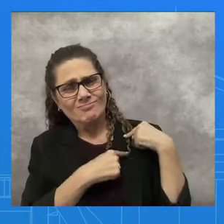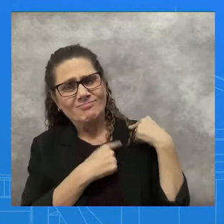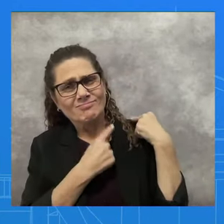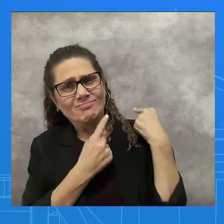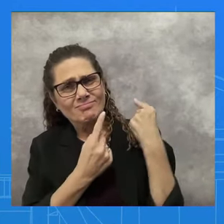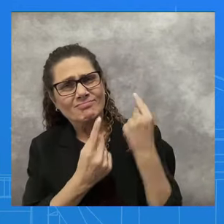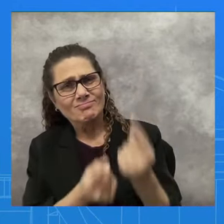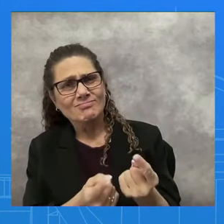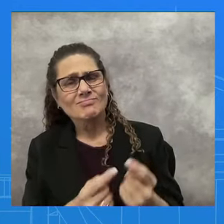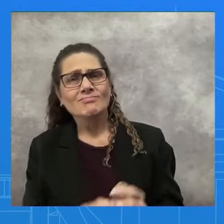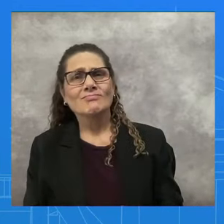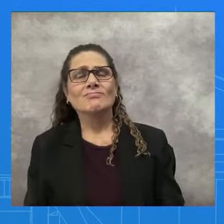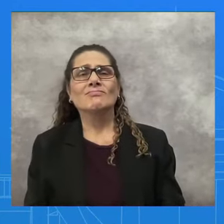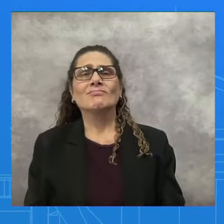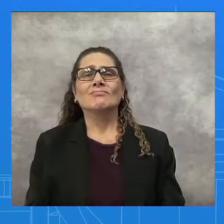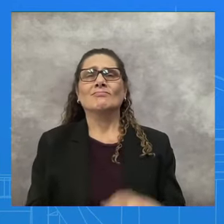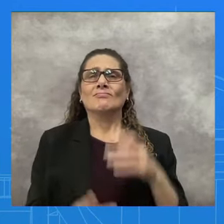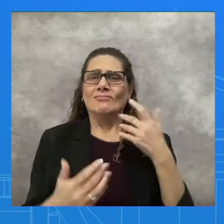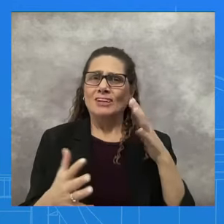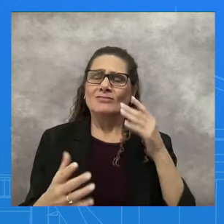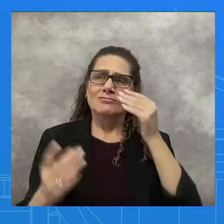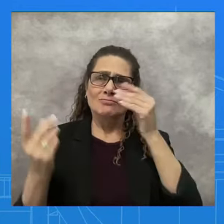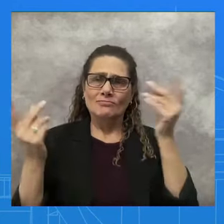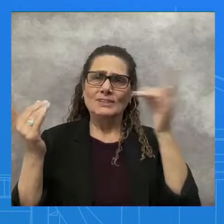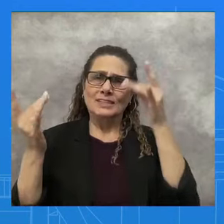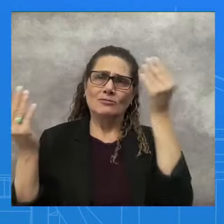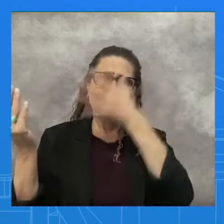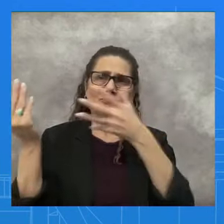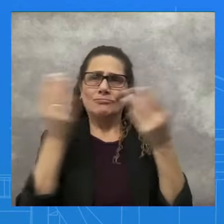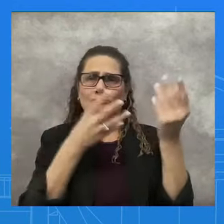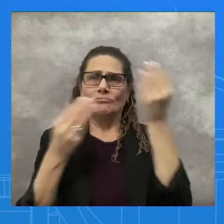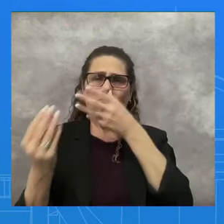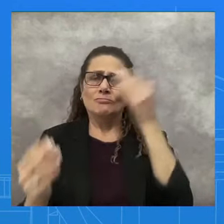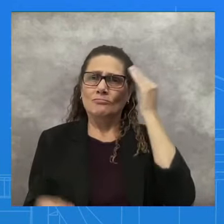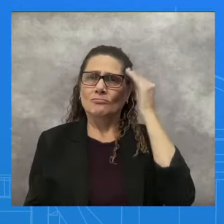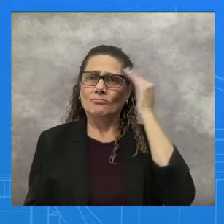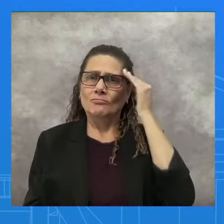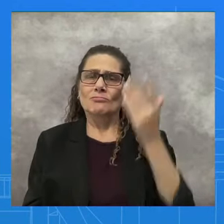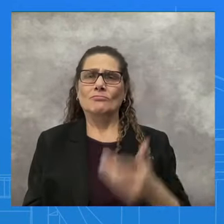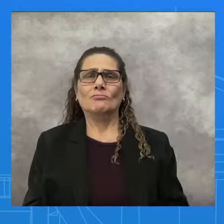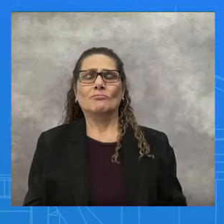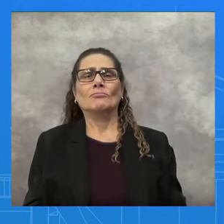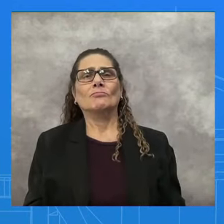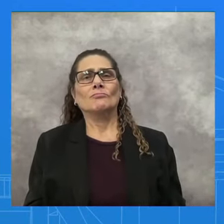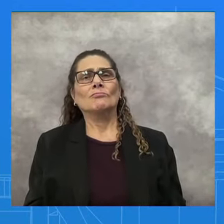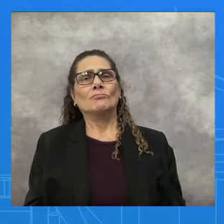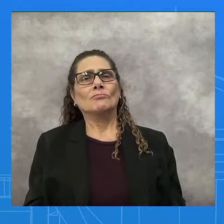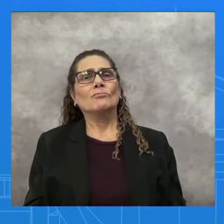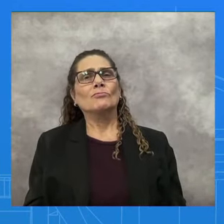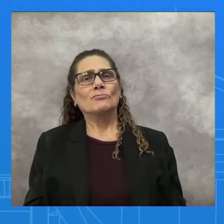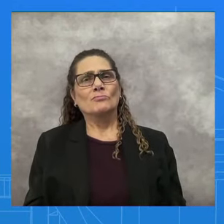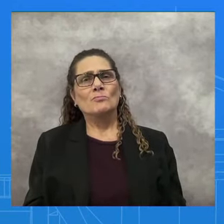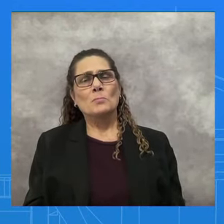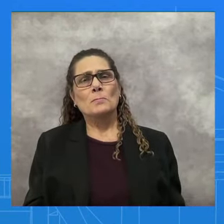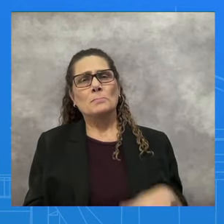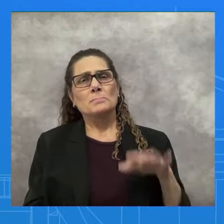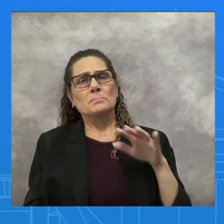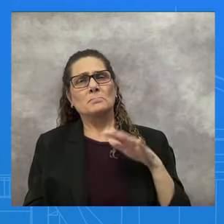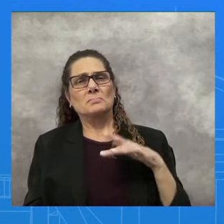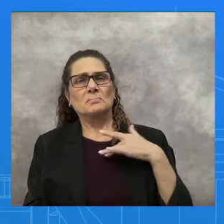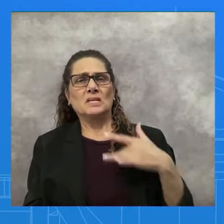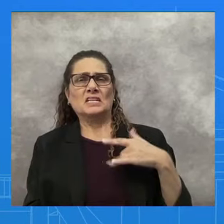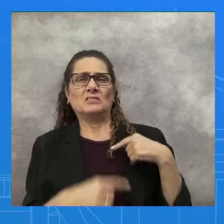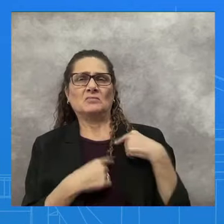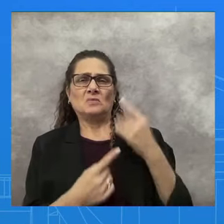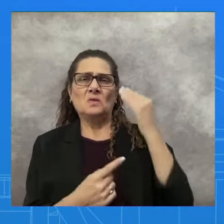our general knowledge of Russian pursuit of this kind of capability goes